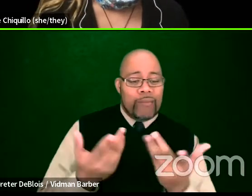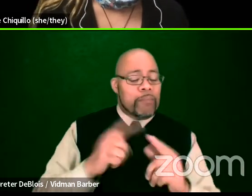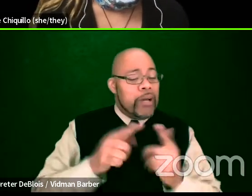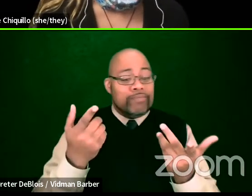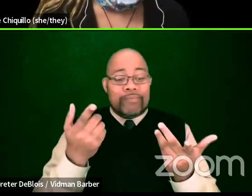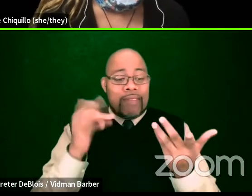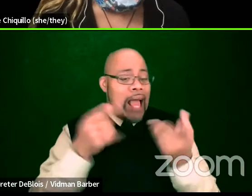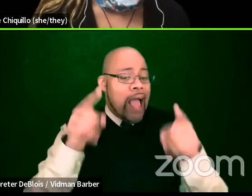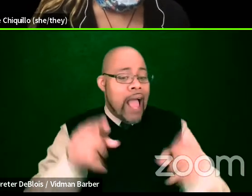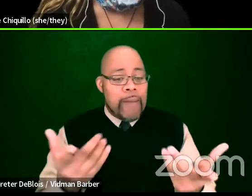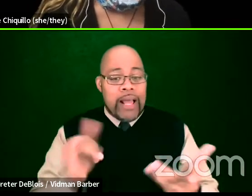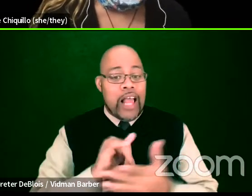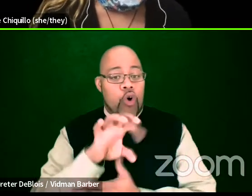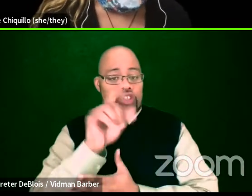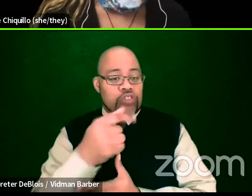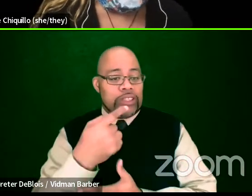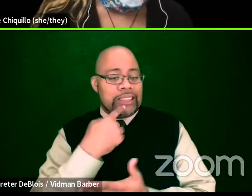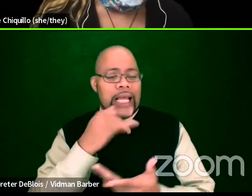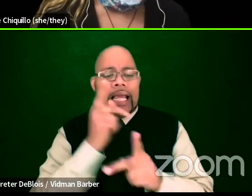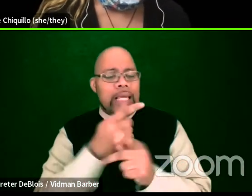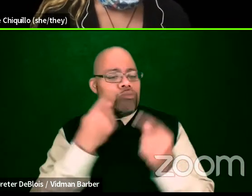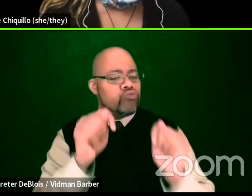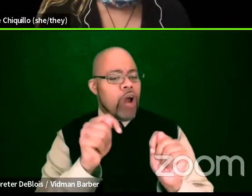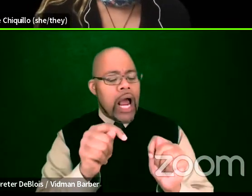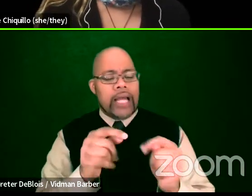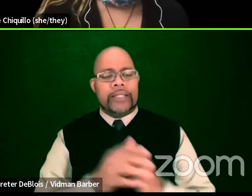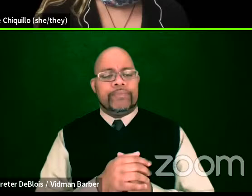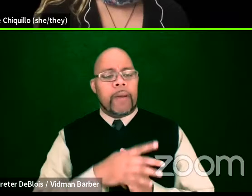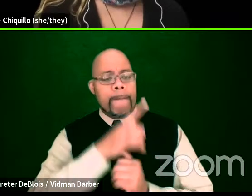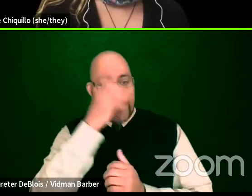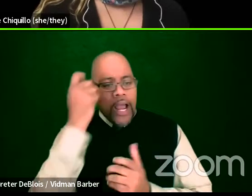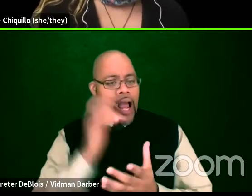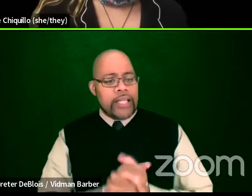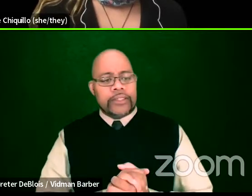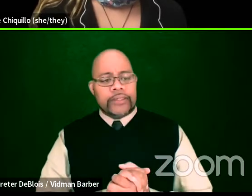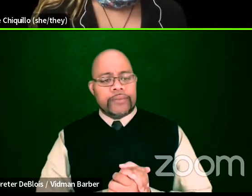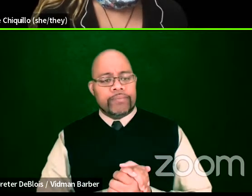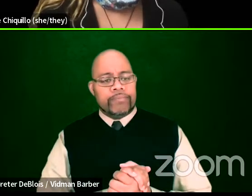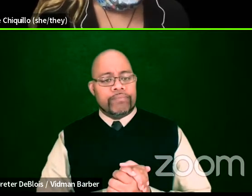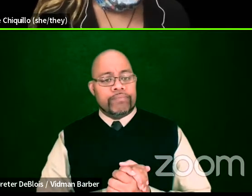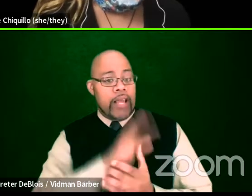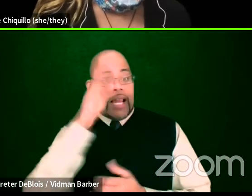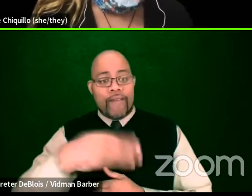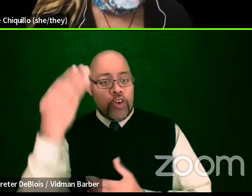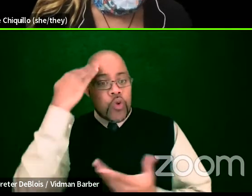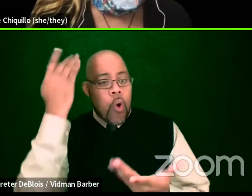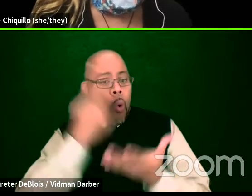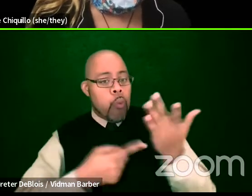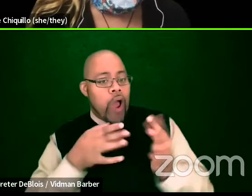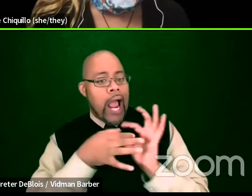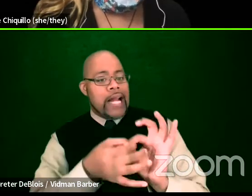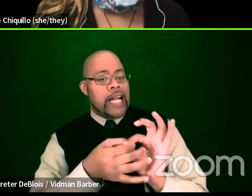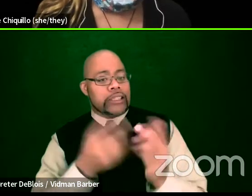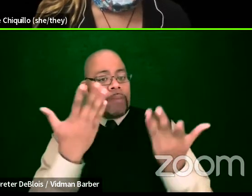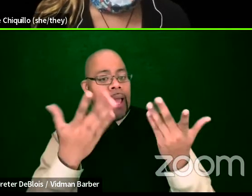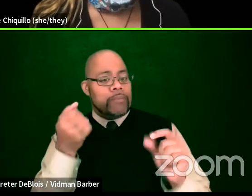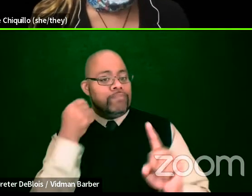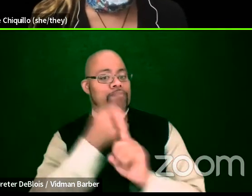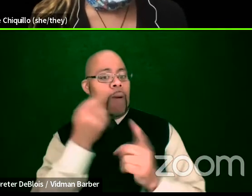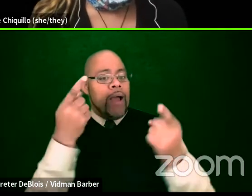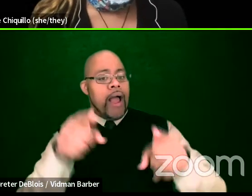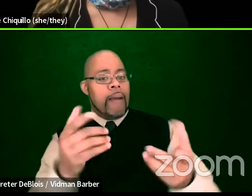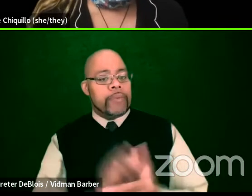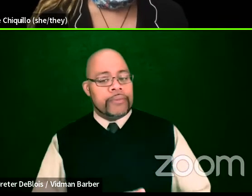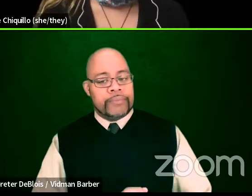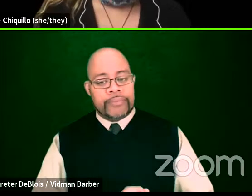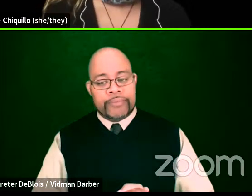yeah, just like Audra's saying, just kind of keep trying, because you never know what kind of connections you might make.